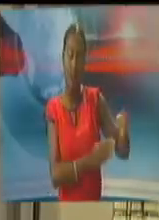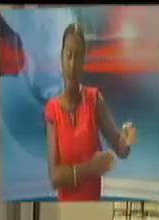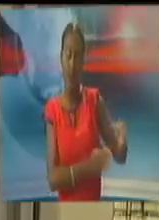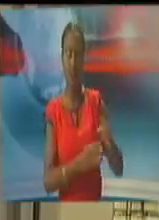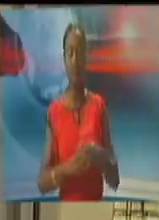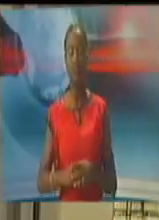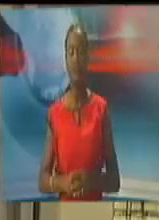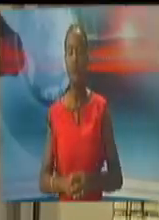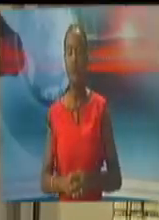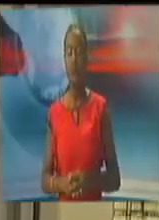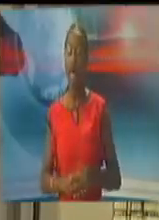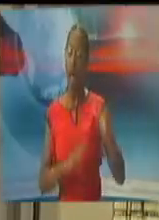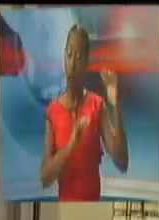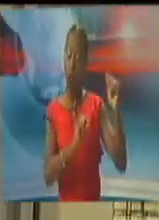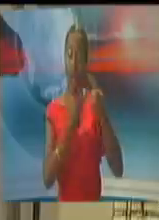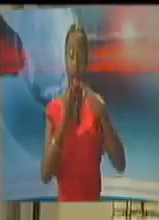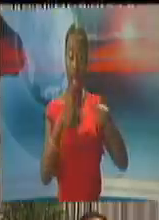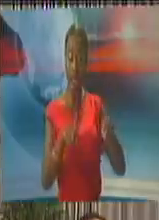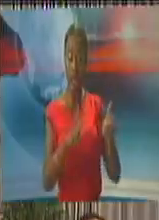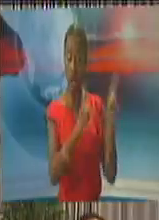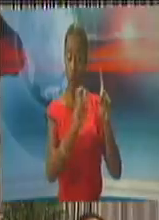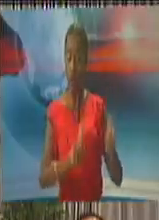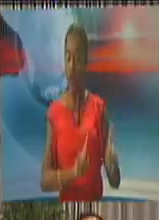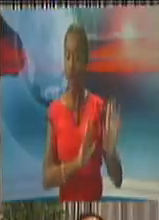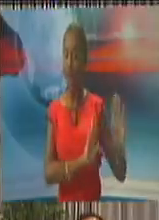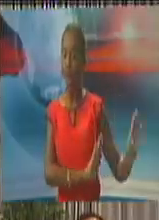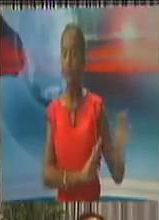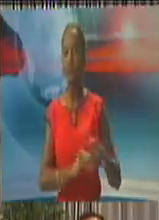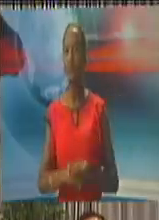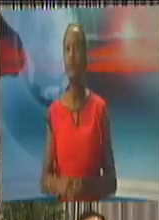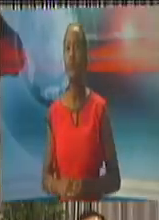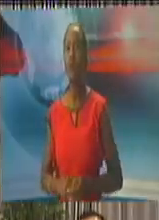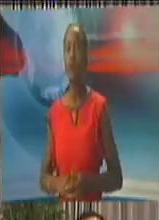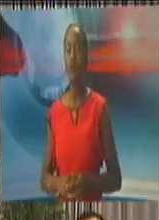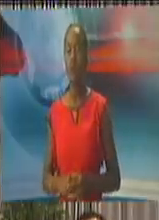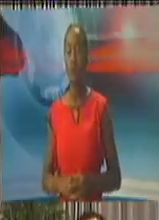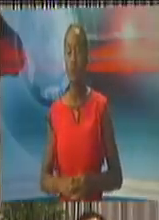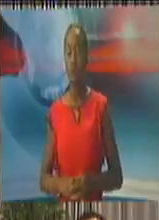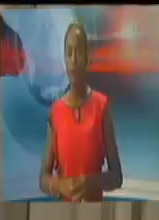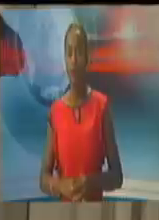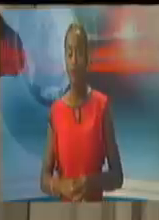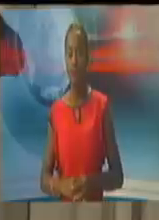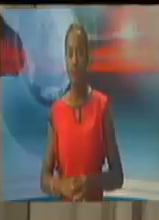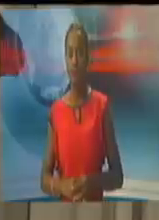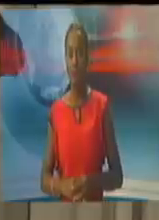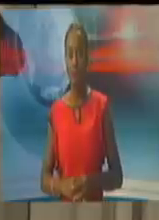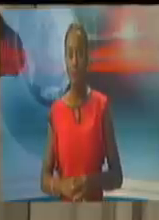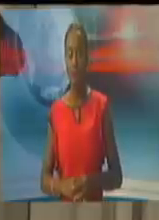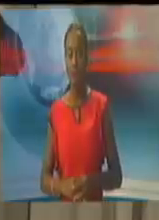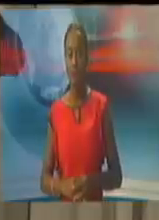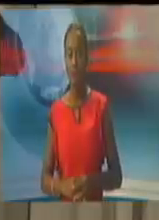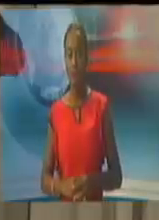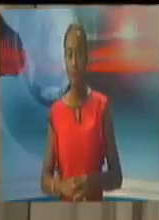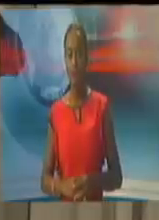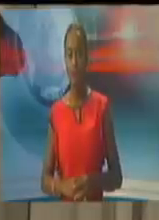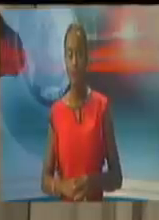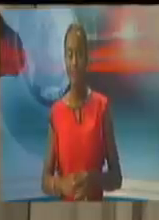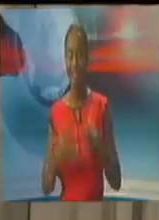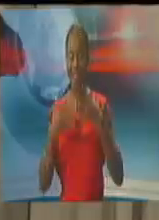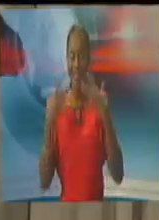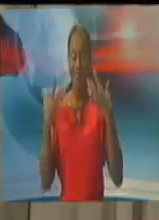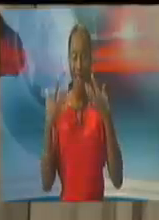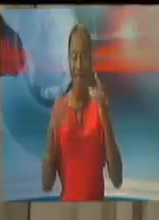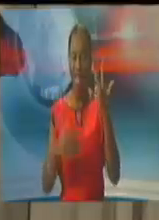frame. I hope that answers your question. Thank you very much for the question posed to me. I smile